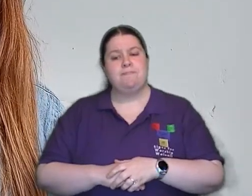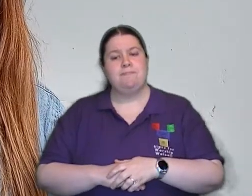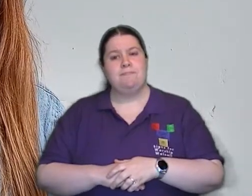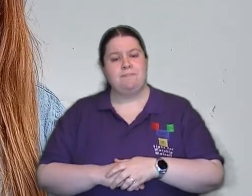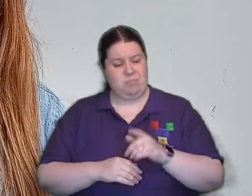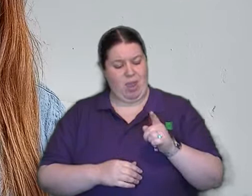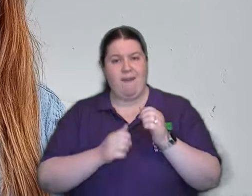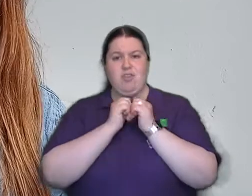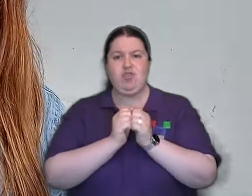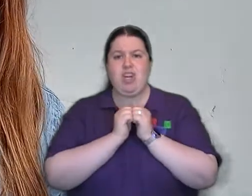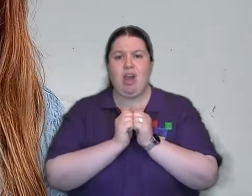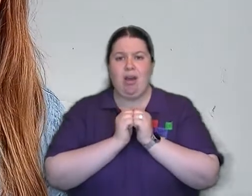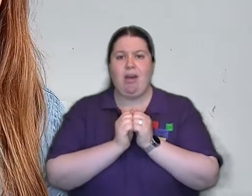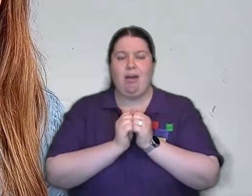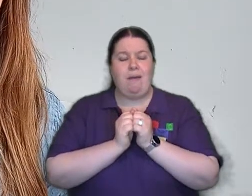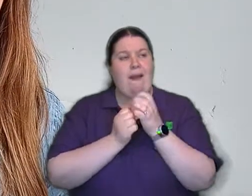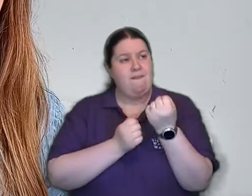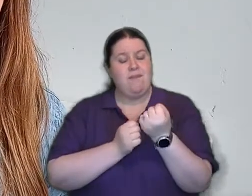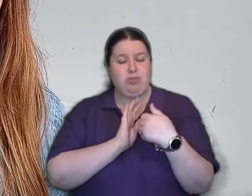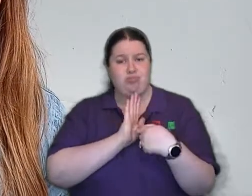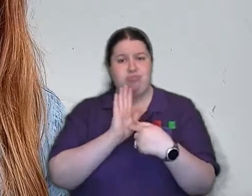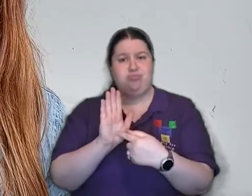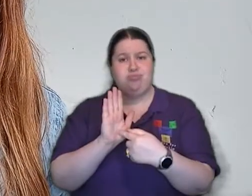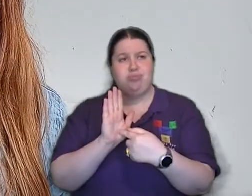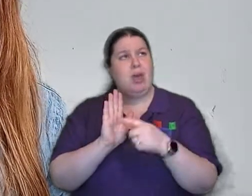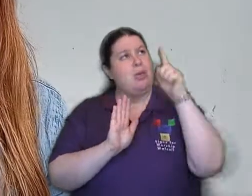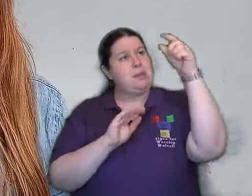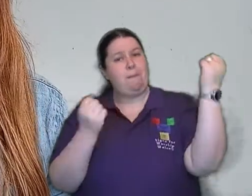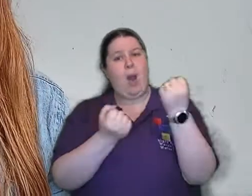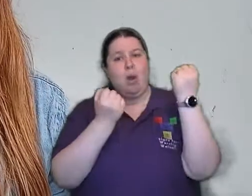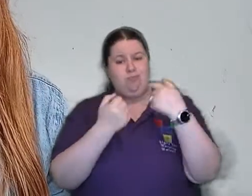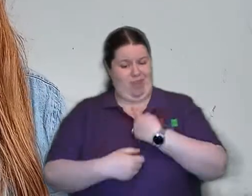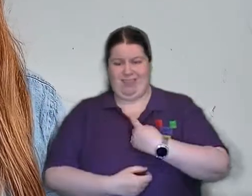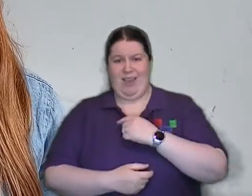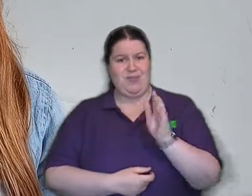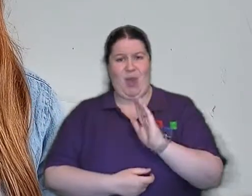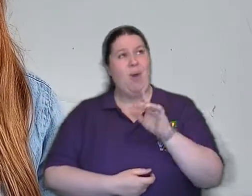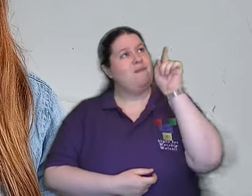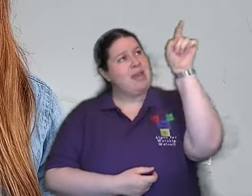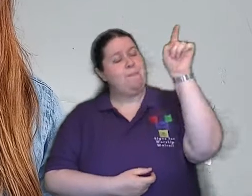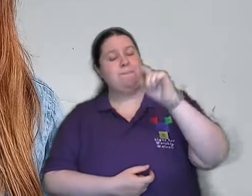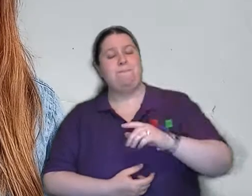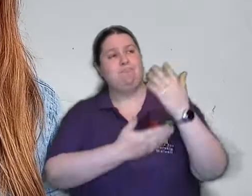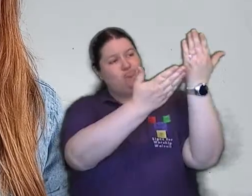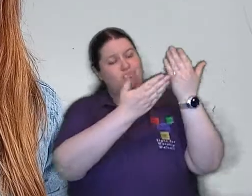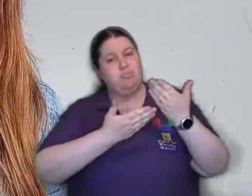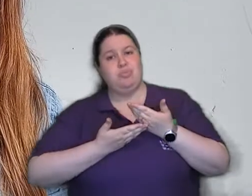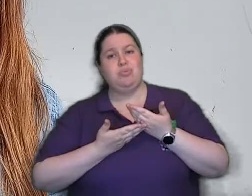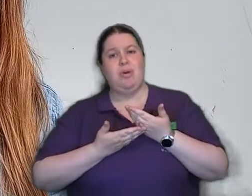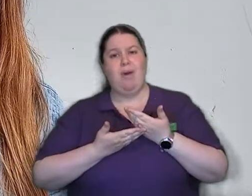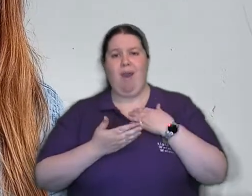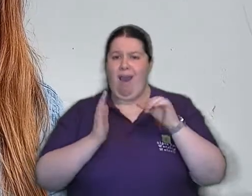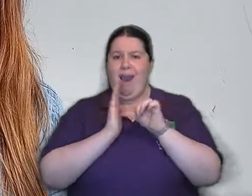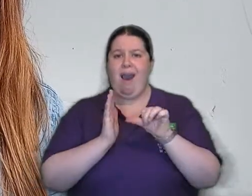Christ. But we have this treasure in jars of clay to show that this all-surpassing power is from God and not